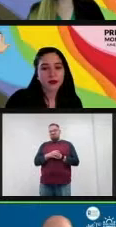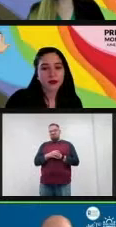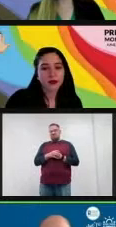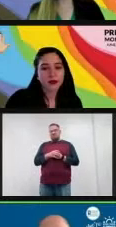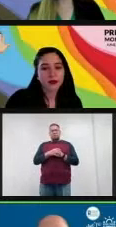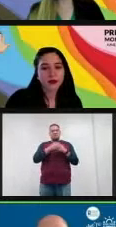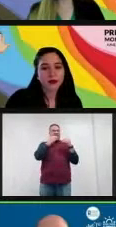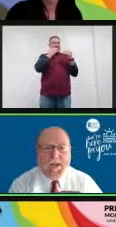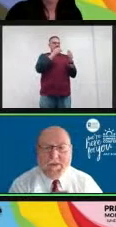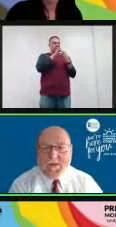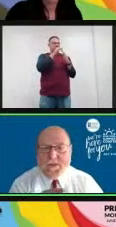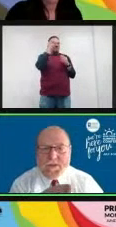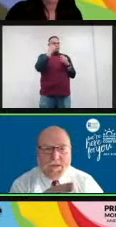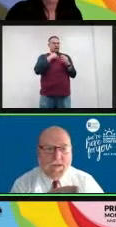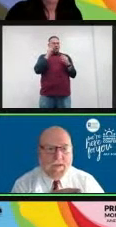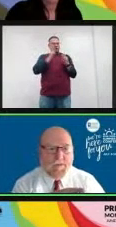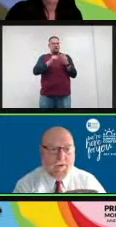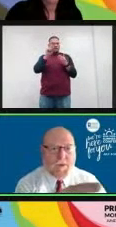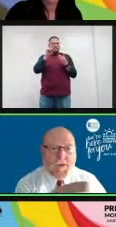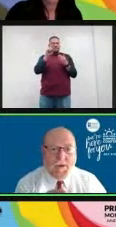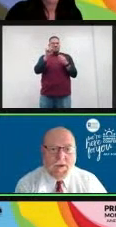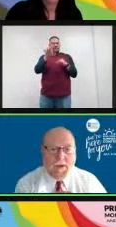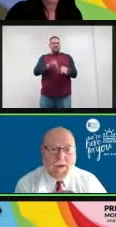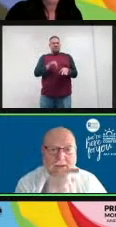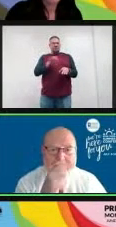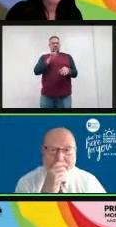That's why I just looked up the definition, just to confirm.